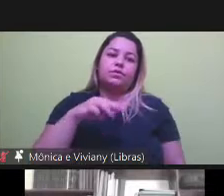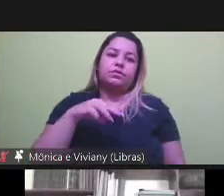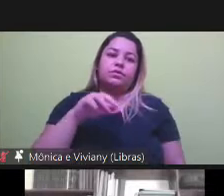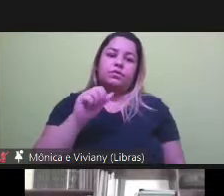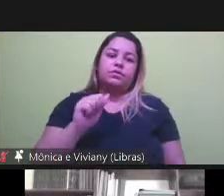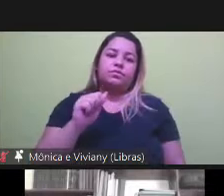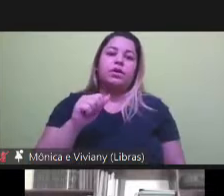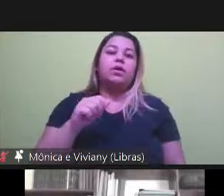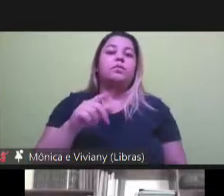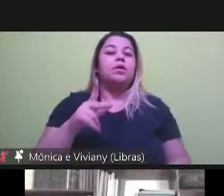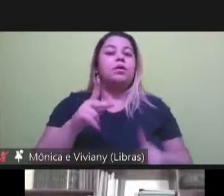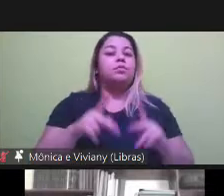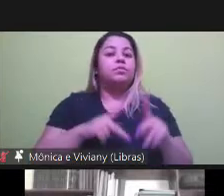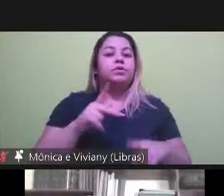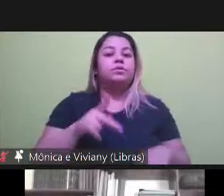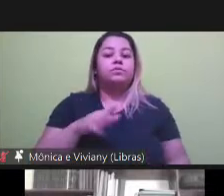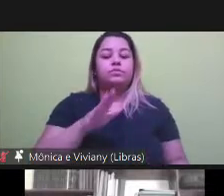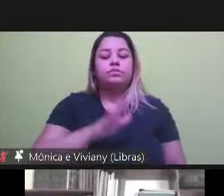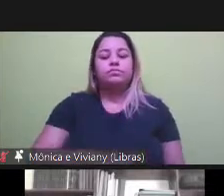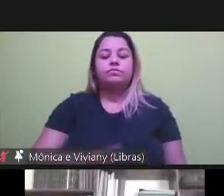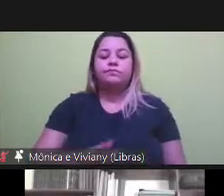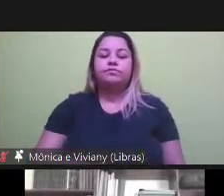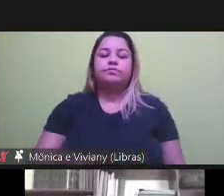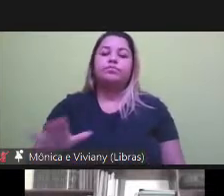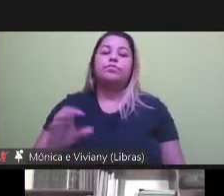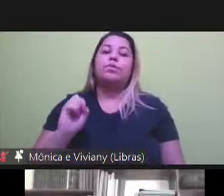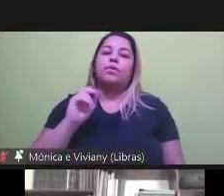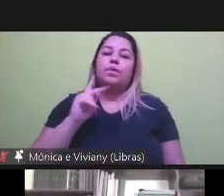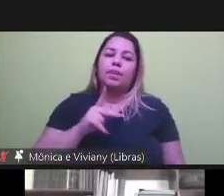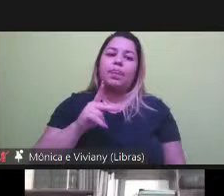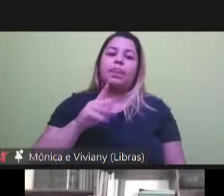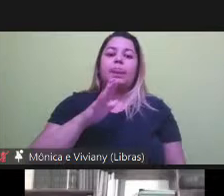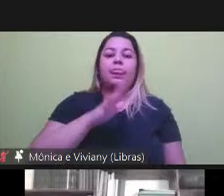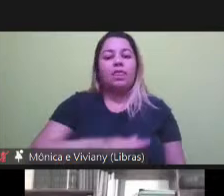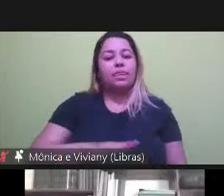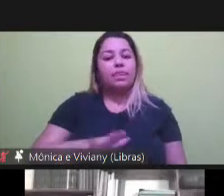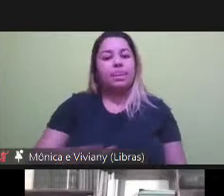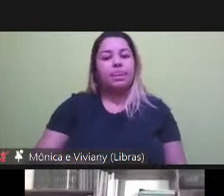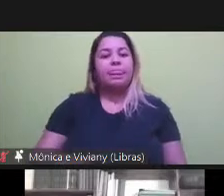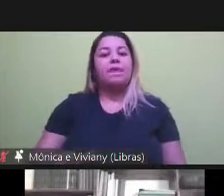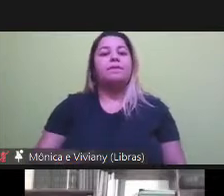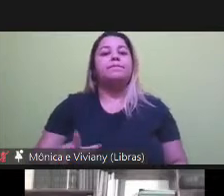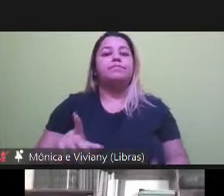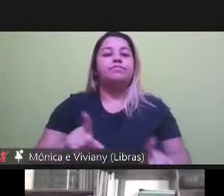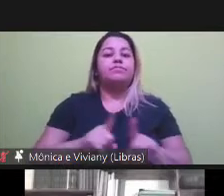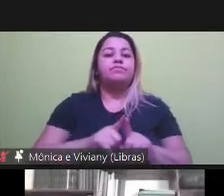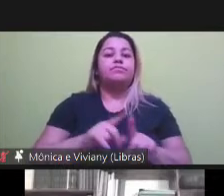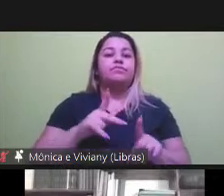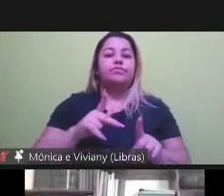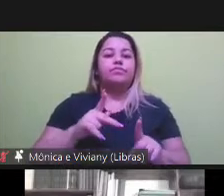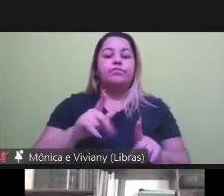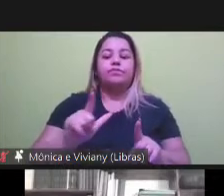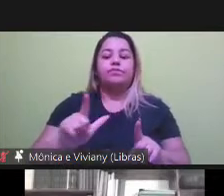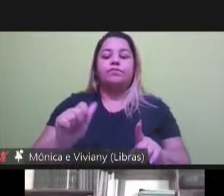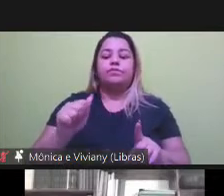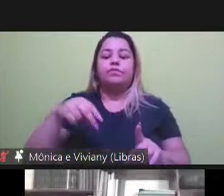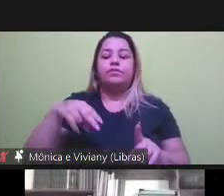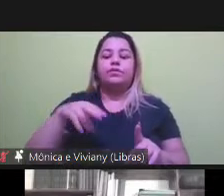that for a children population is the integral plan of obesity, and for adults we